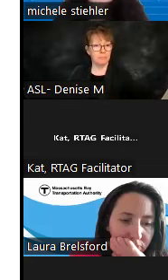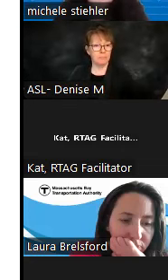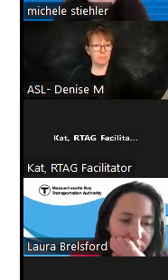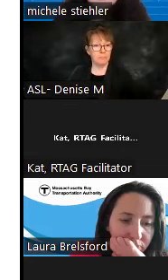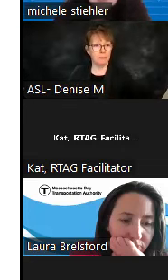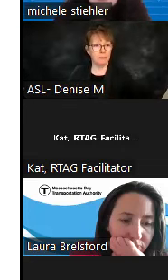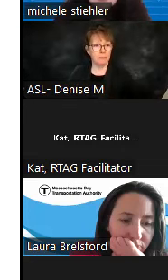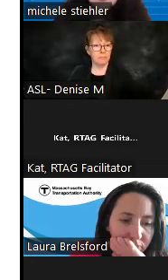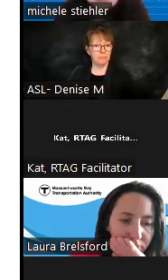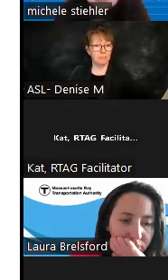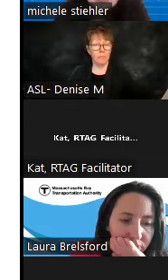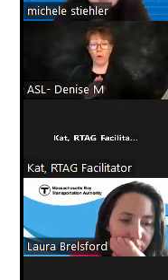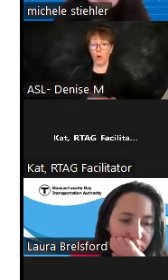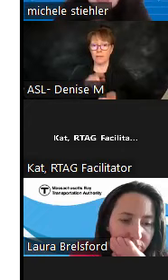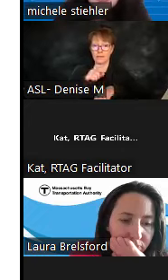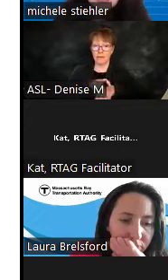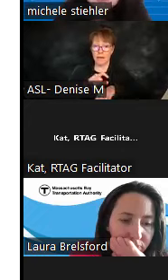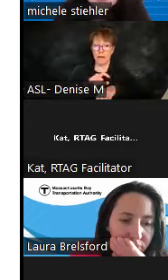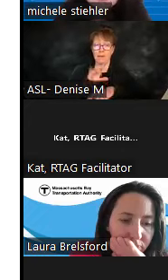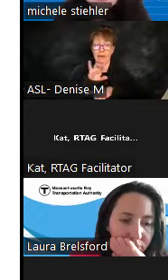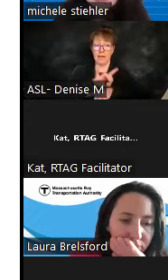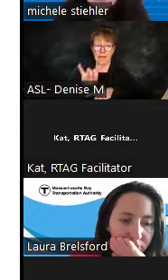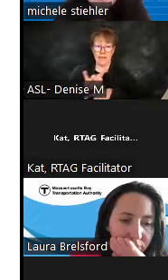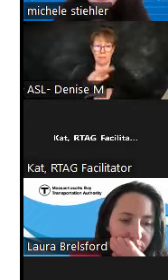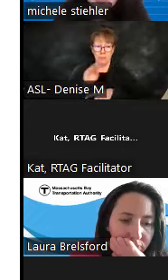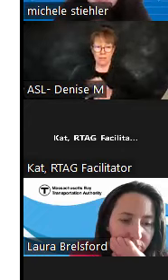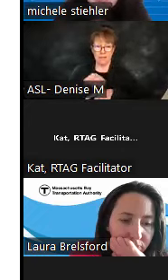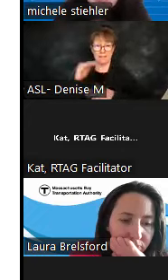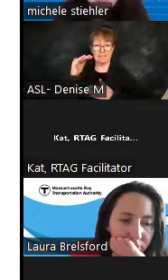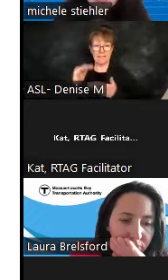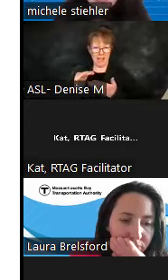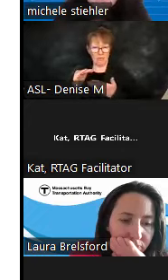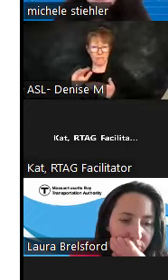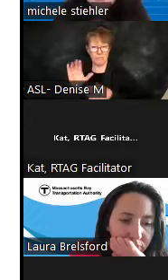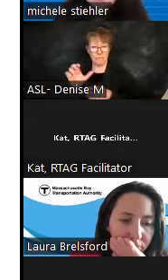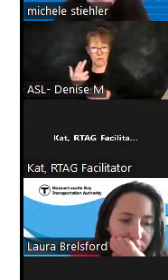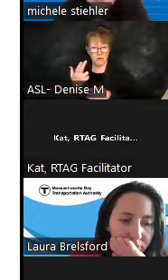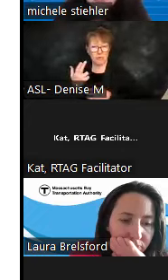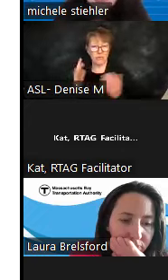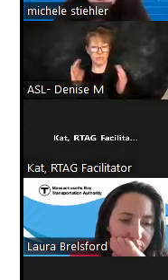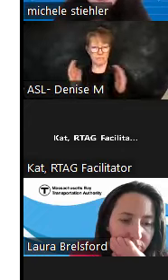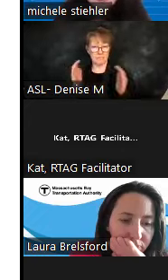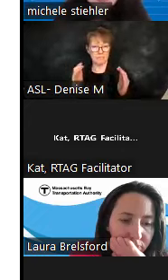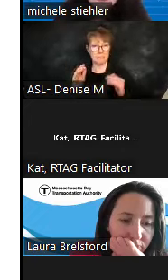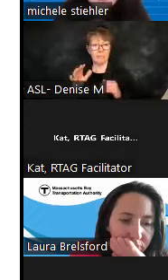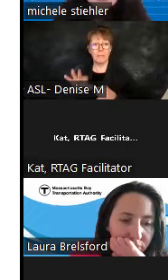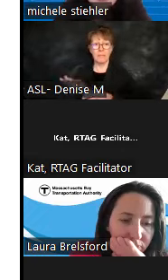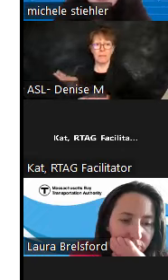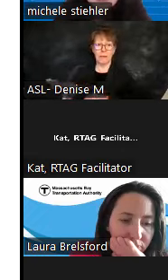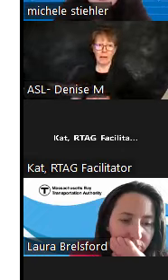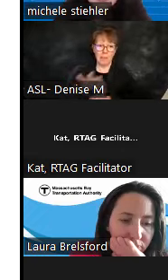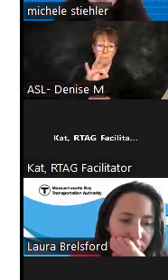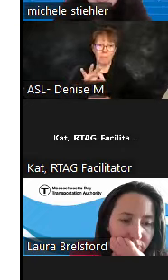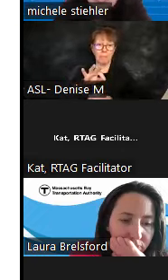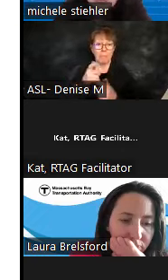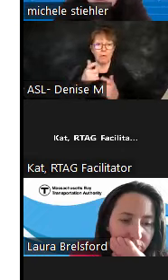On-time performance for April was 88%, which is down slightly from March. And pickups greater than 120 trips